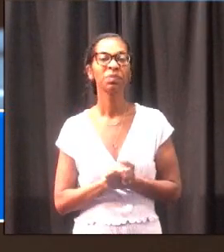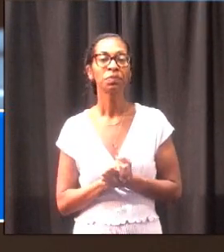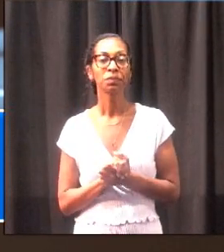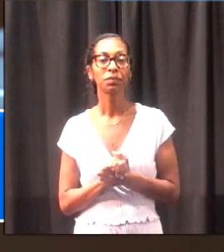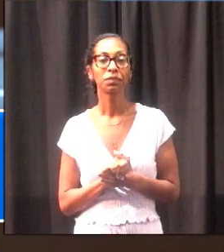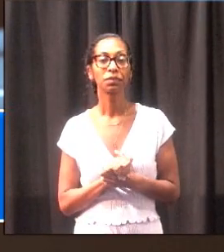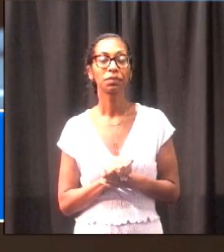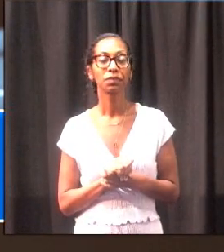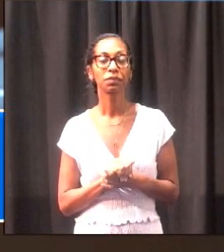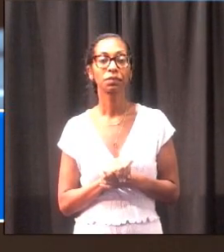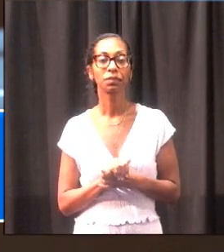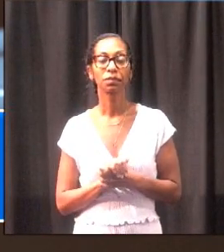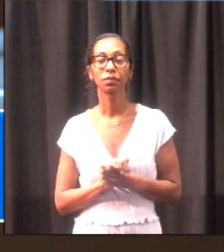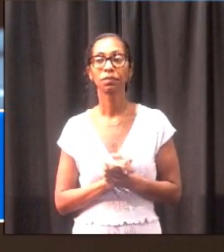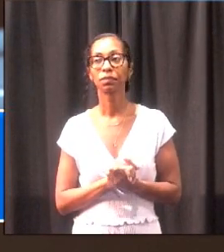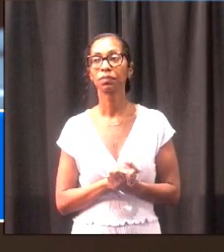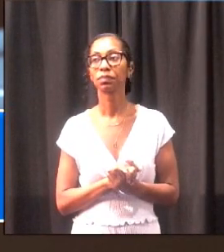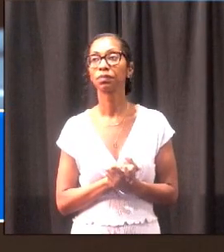confirm you